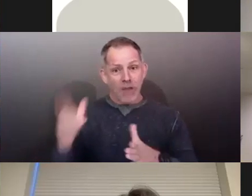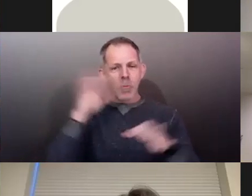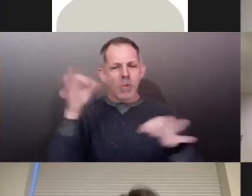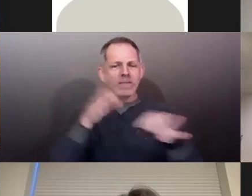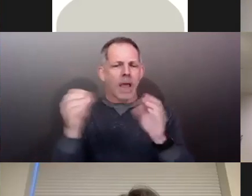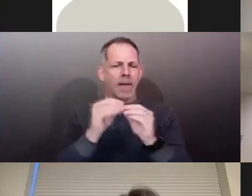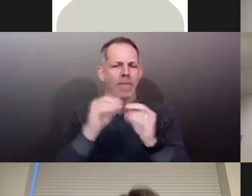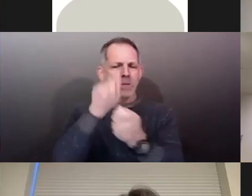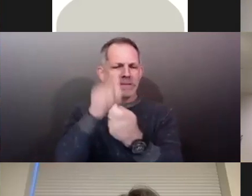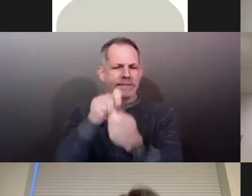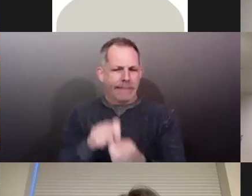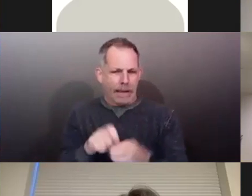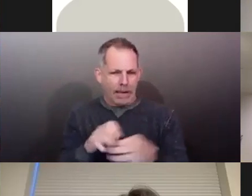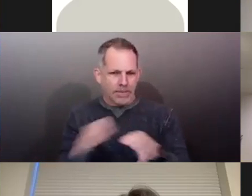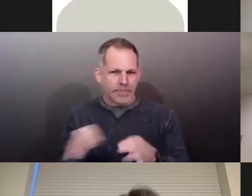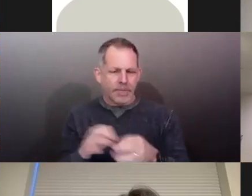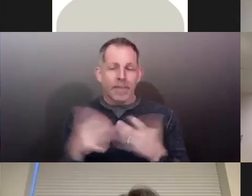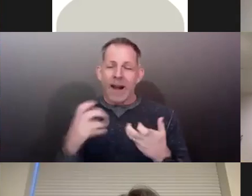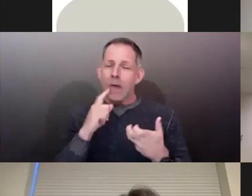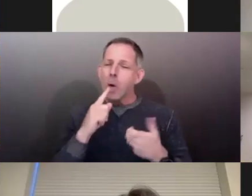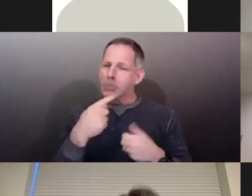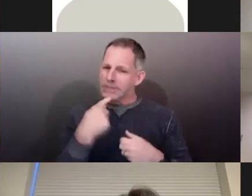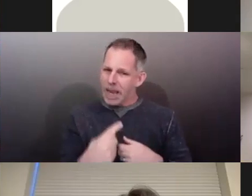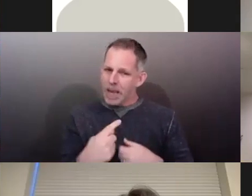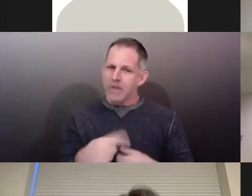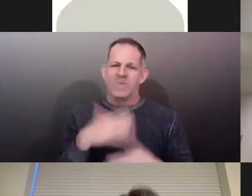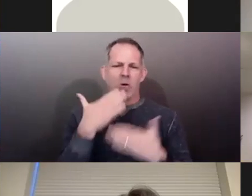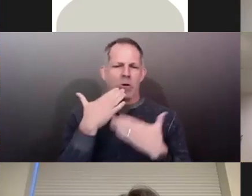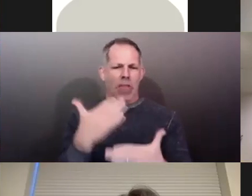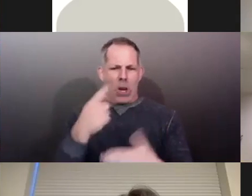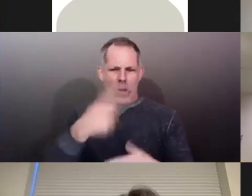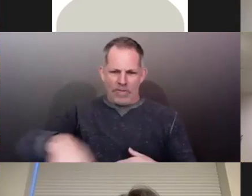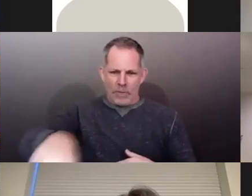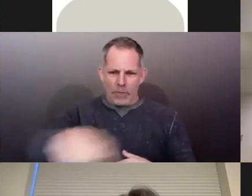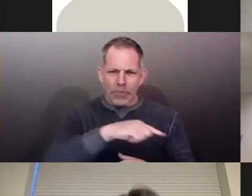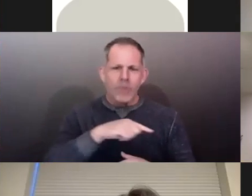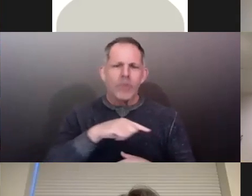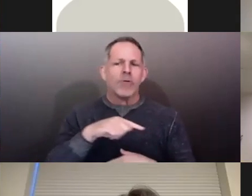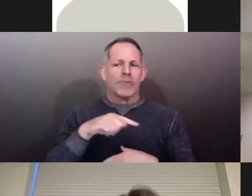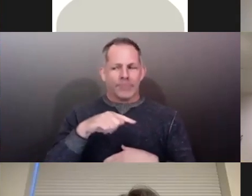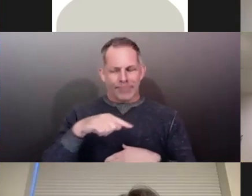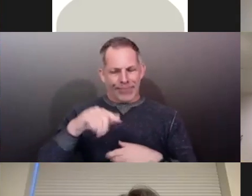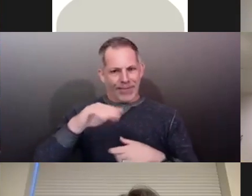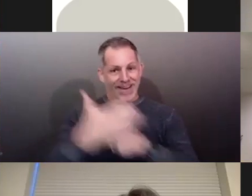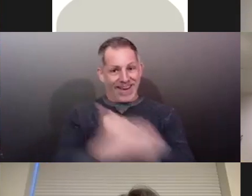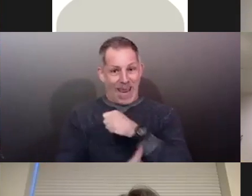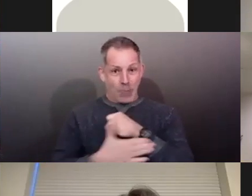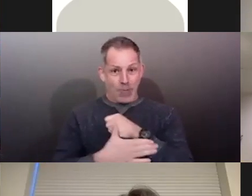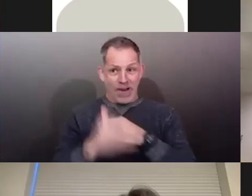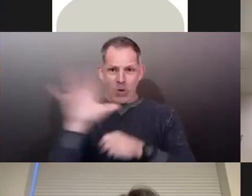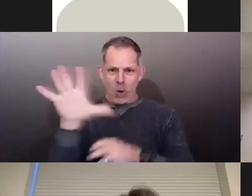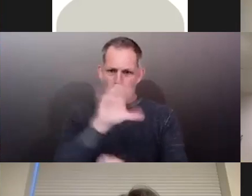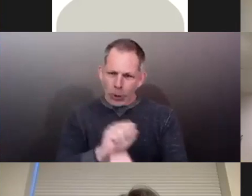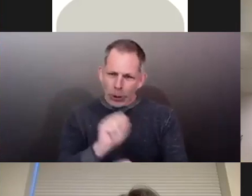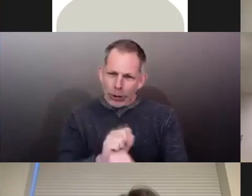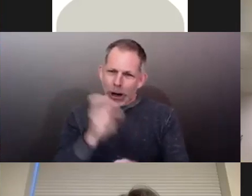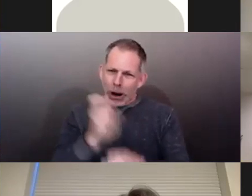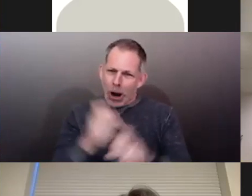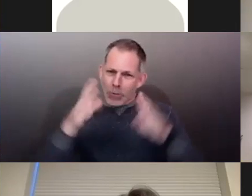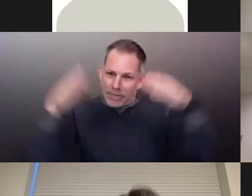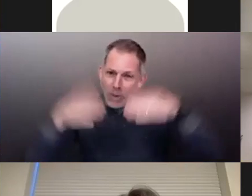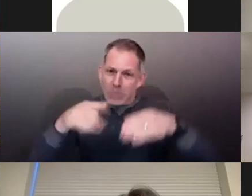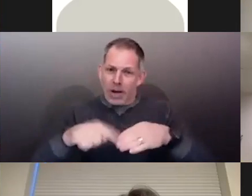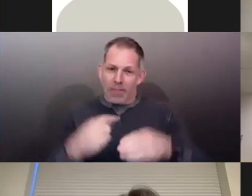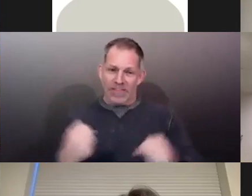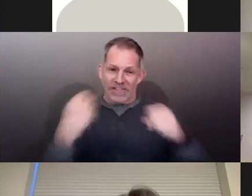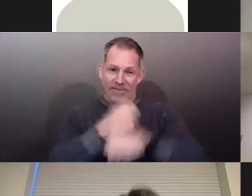been done across the county over the last 10 months. We said at the beginning that we would follow the science, and we have done just that. And in